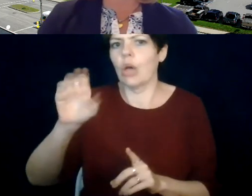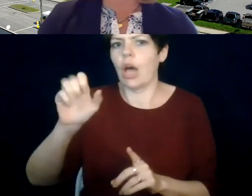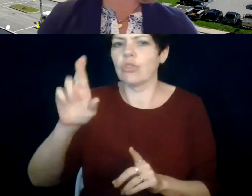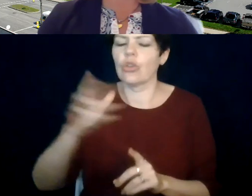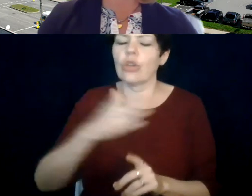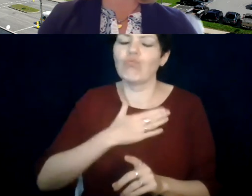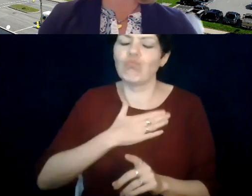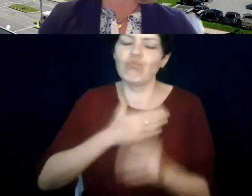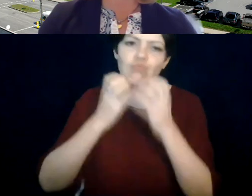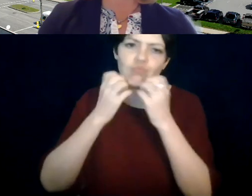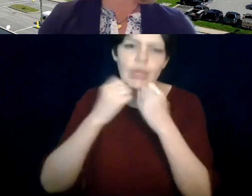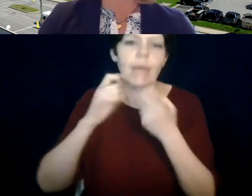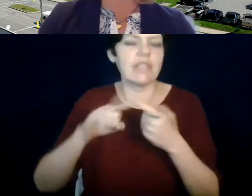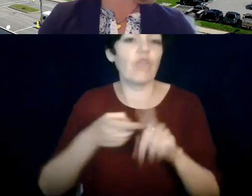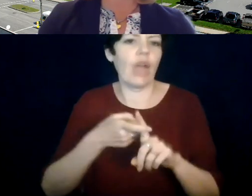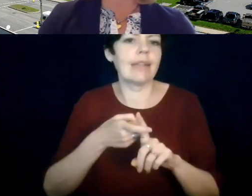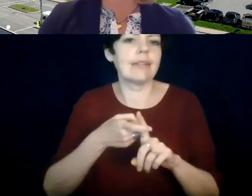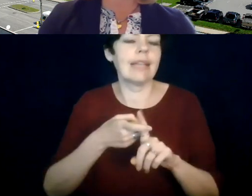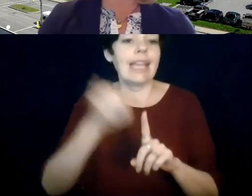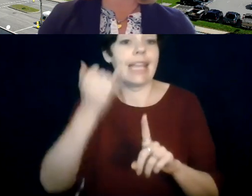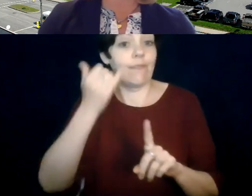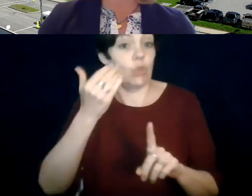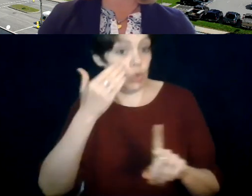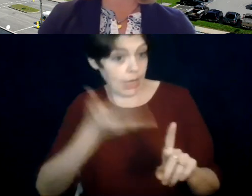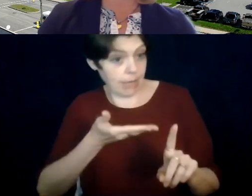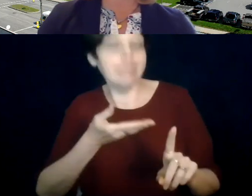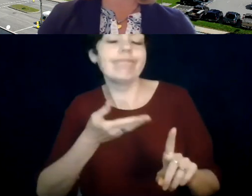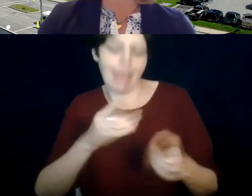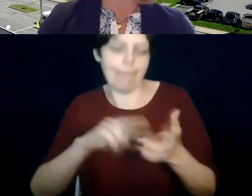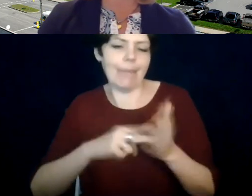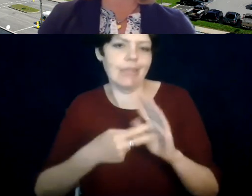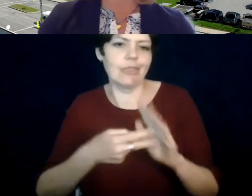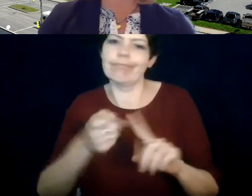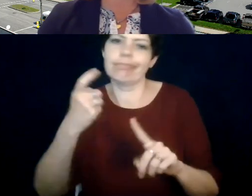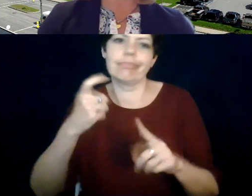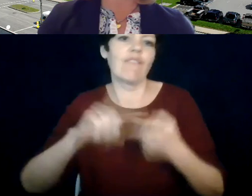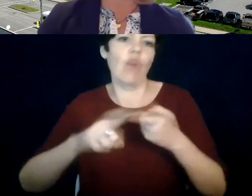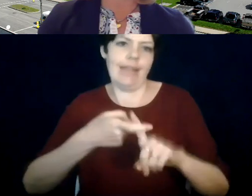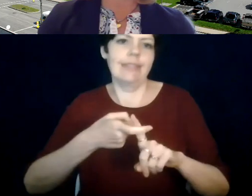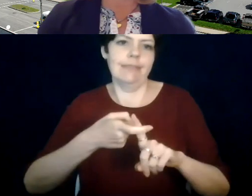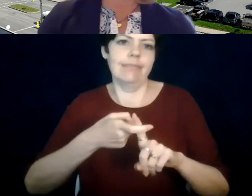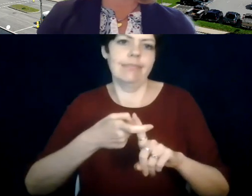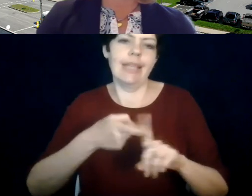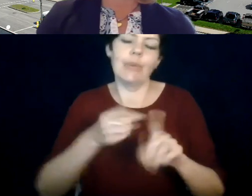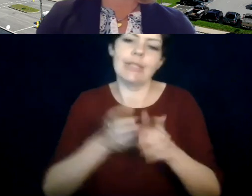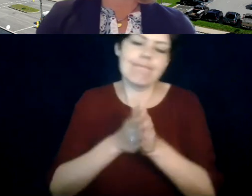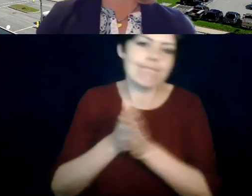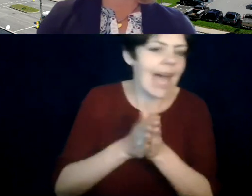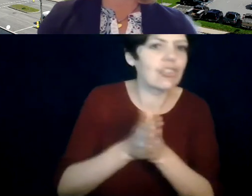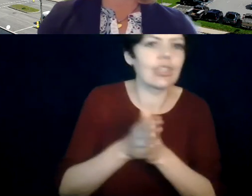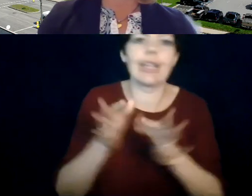a friend. And if you knew Oscar, you were a friend to Oscar. He was a passionate language